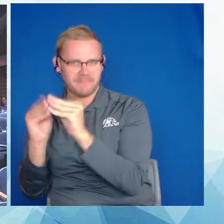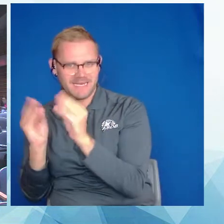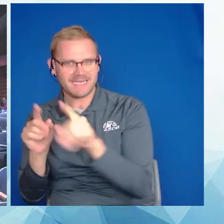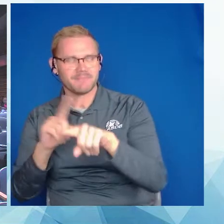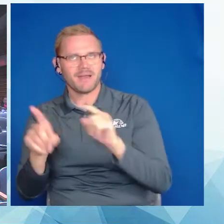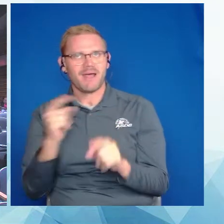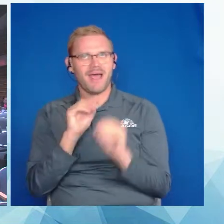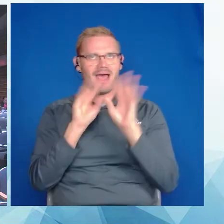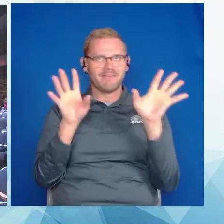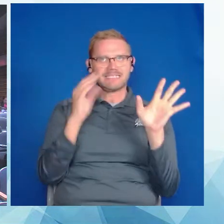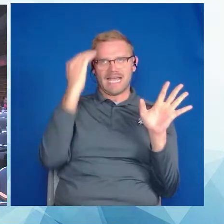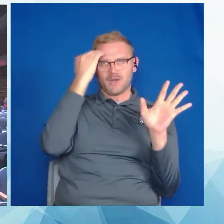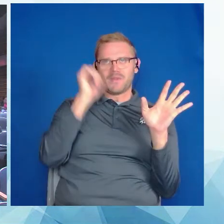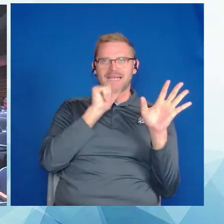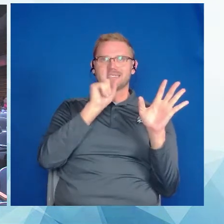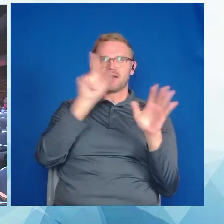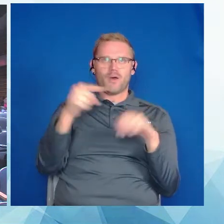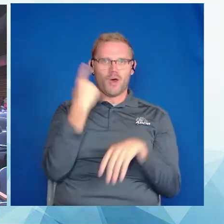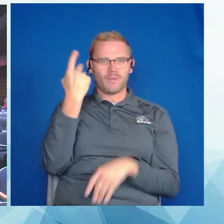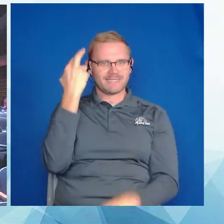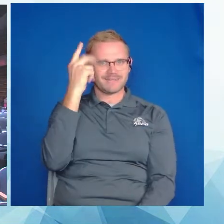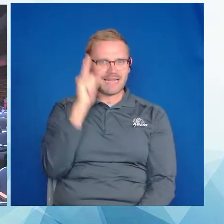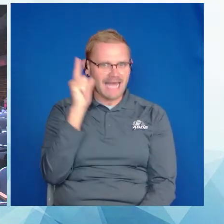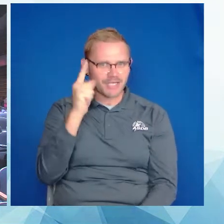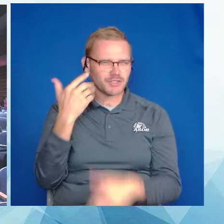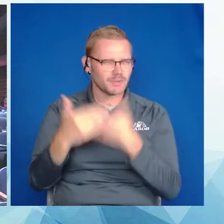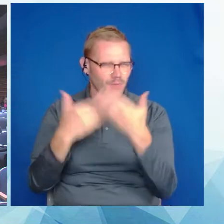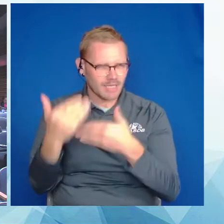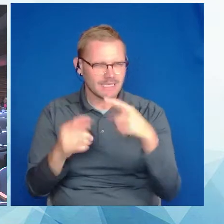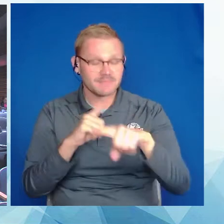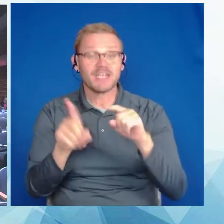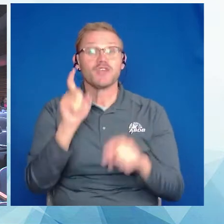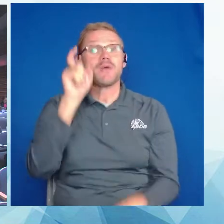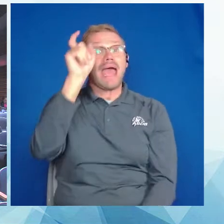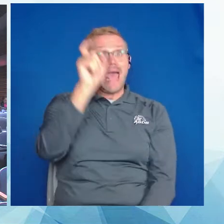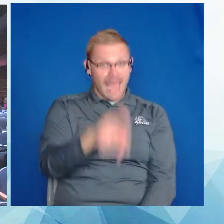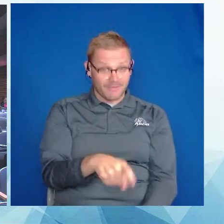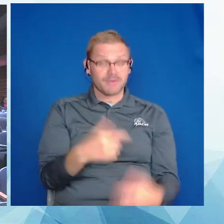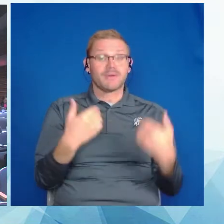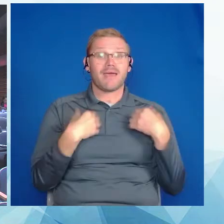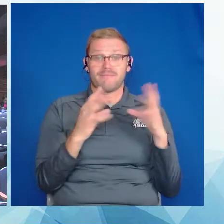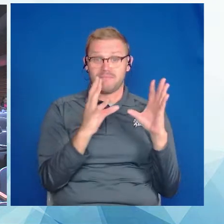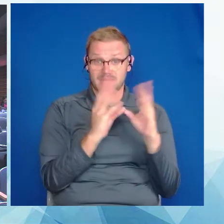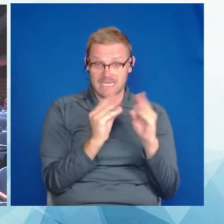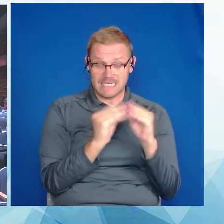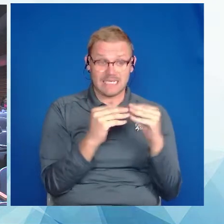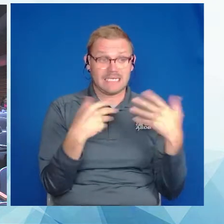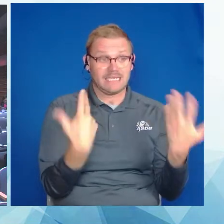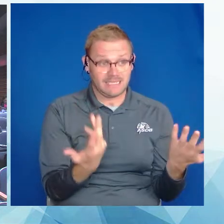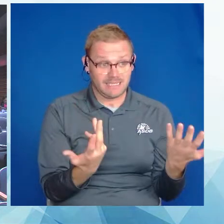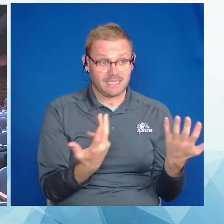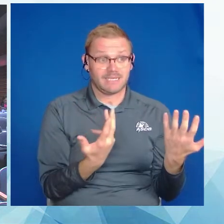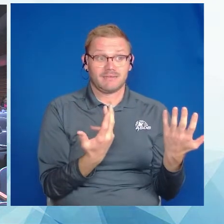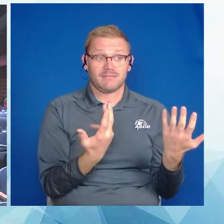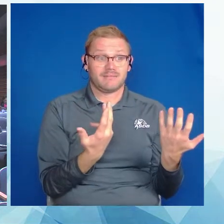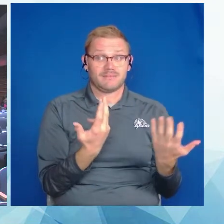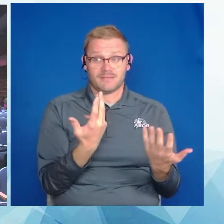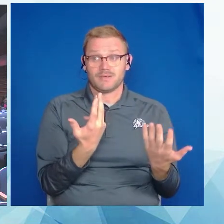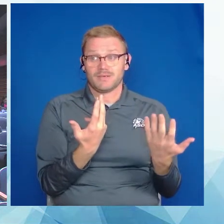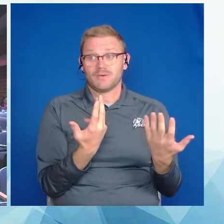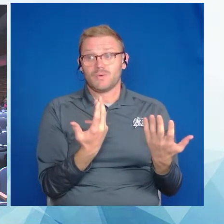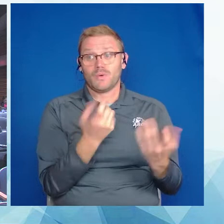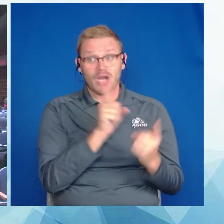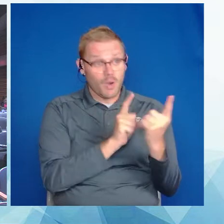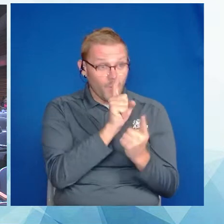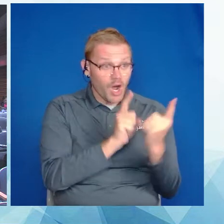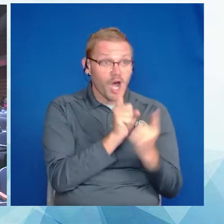practical way. So if you have to do it, if you want to do it, one-on-ones, many